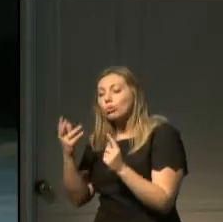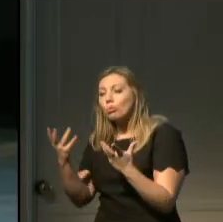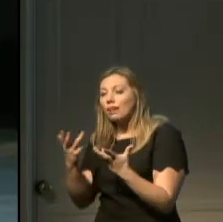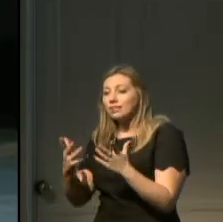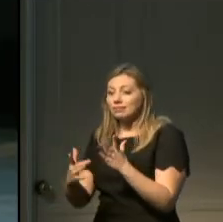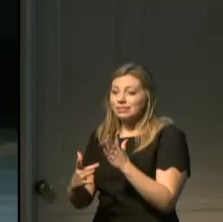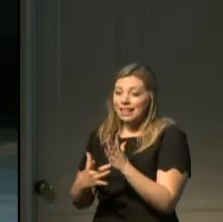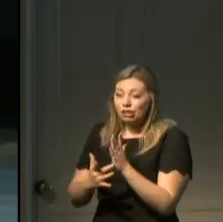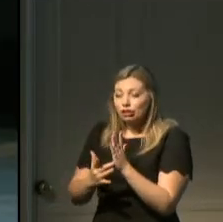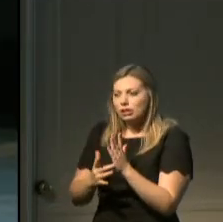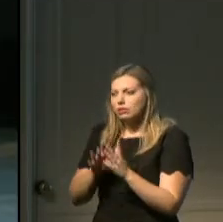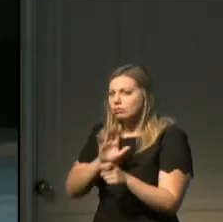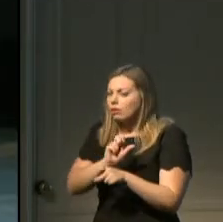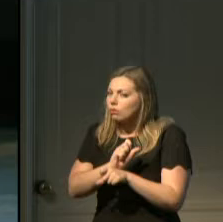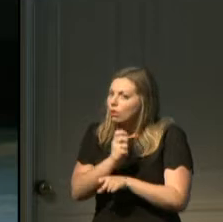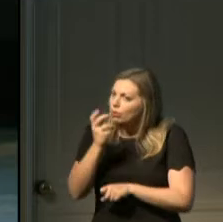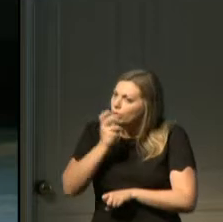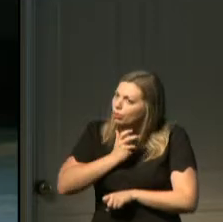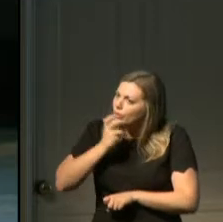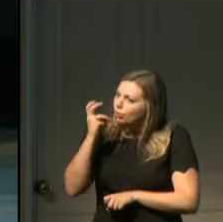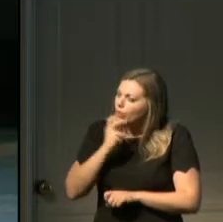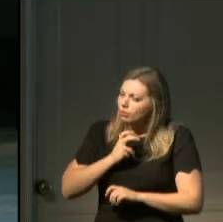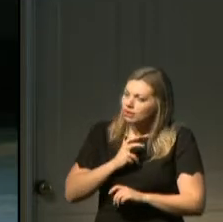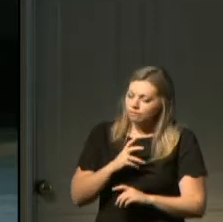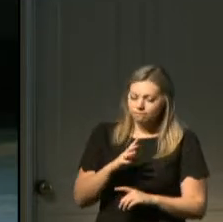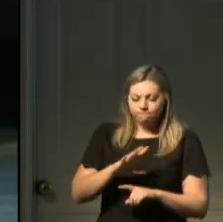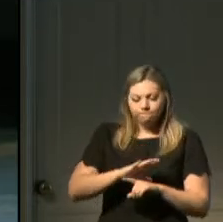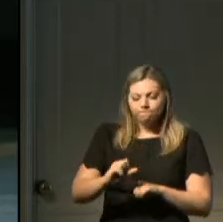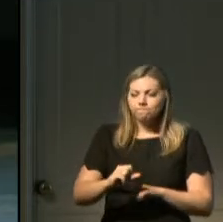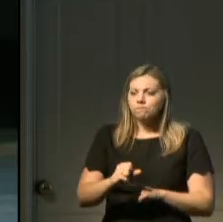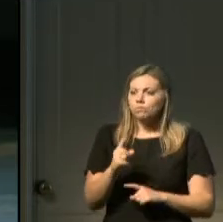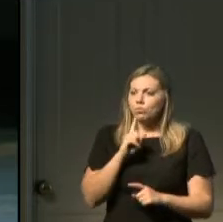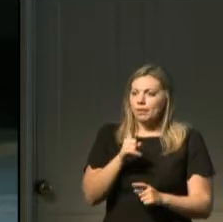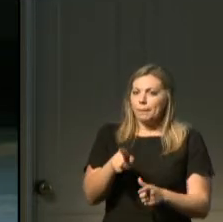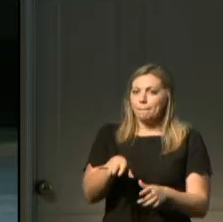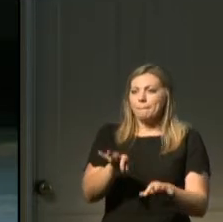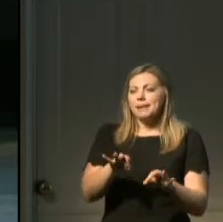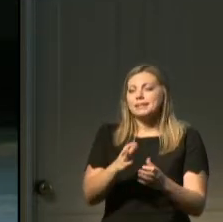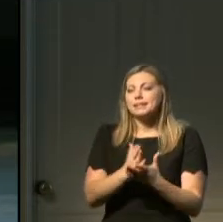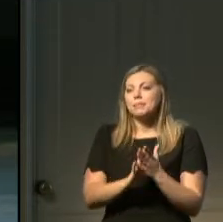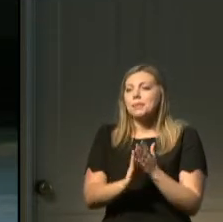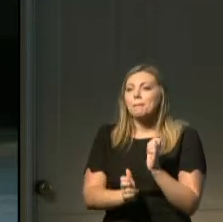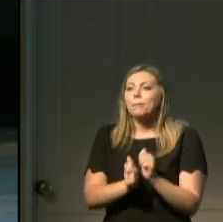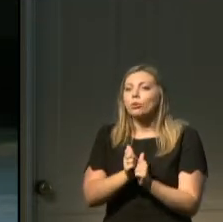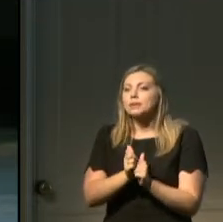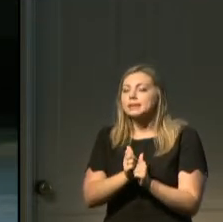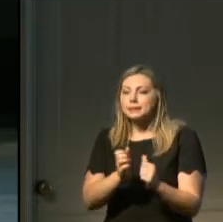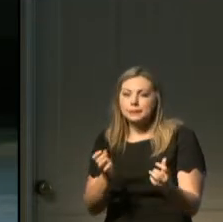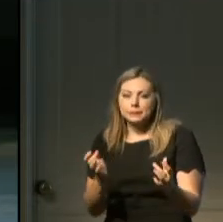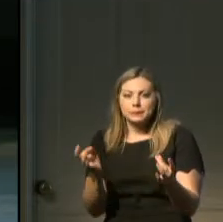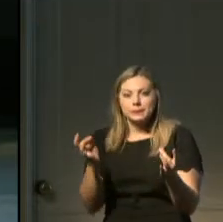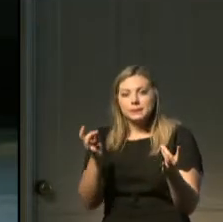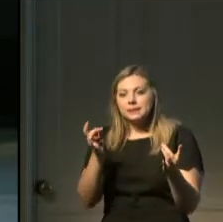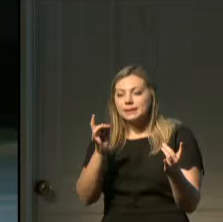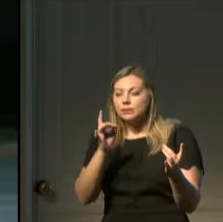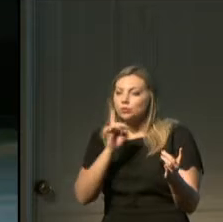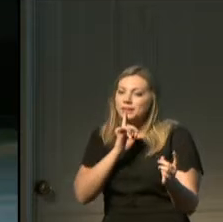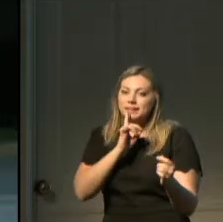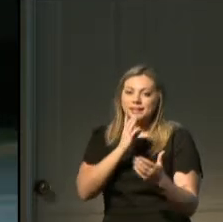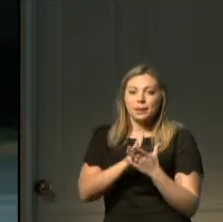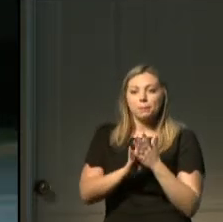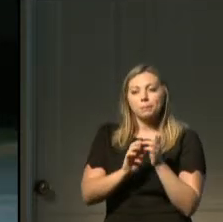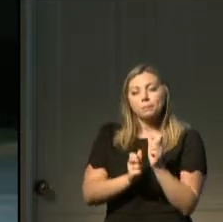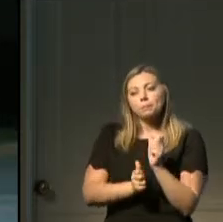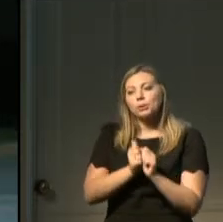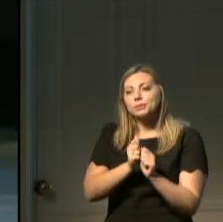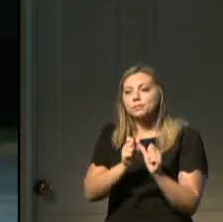has just been incredibly good at picking the most evocative, kind of resonant